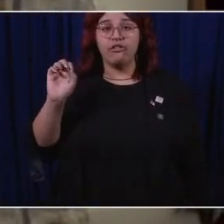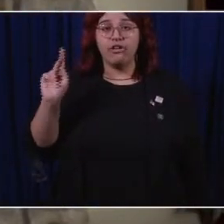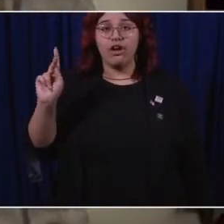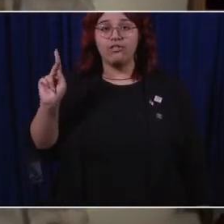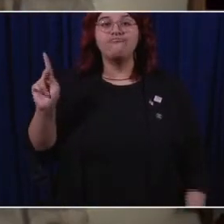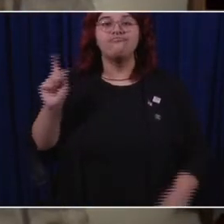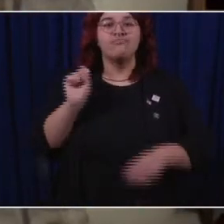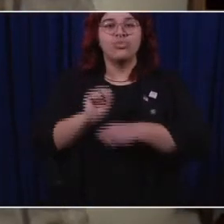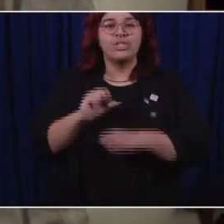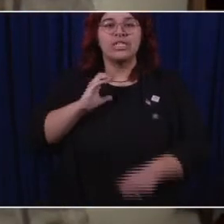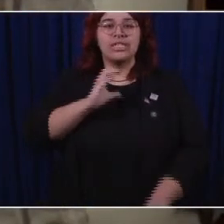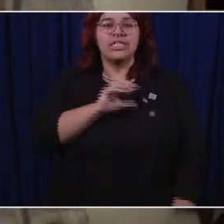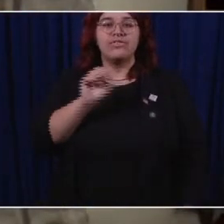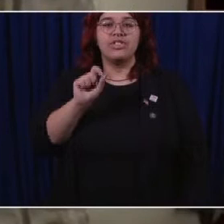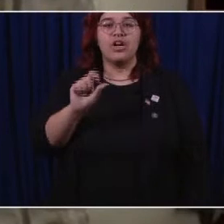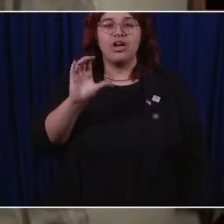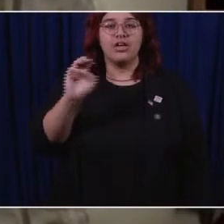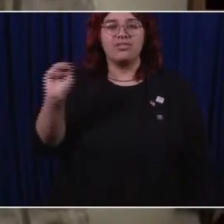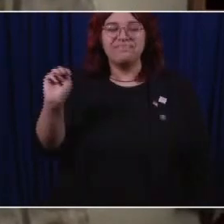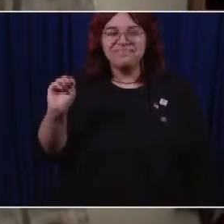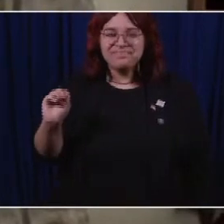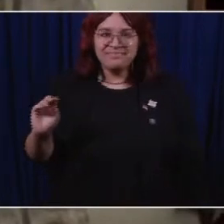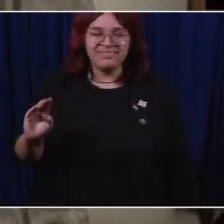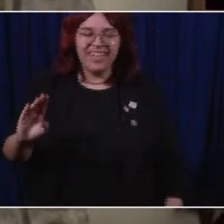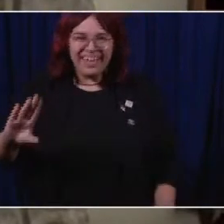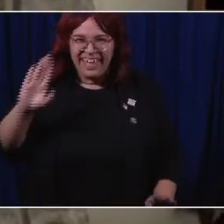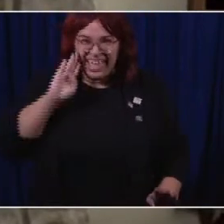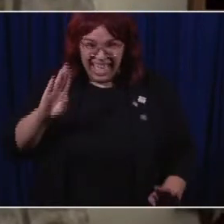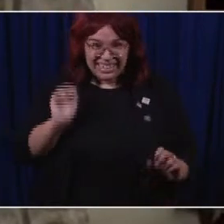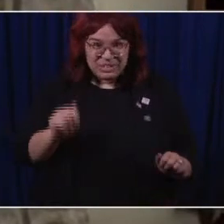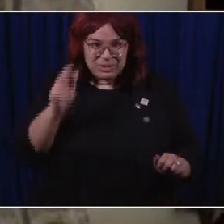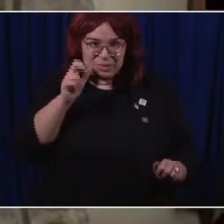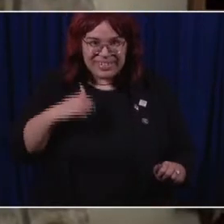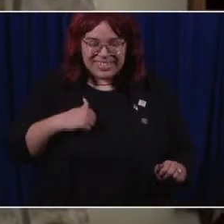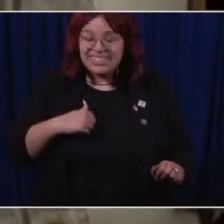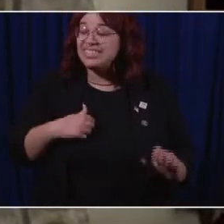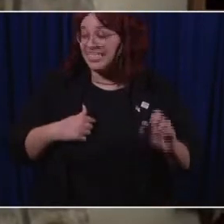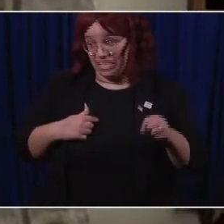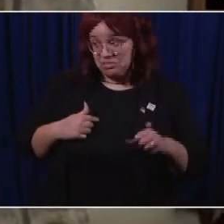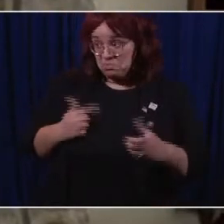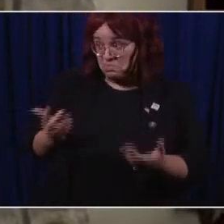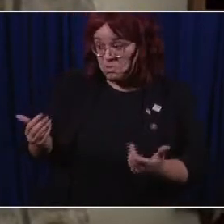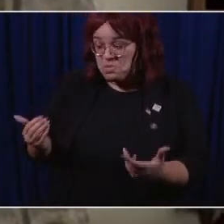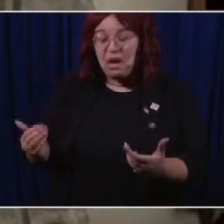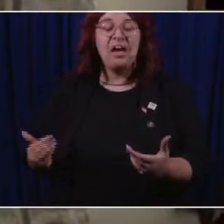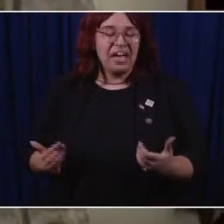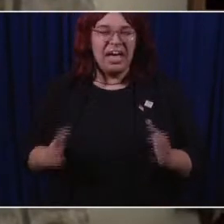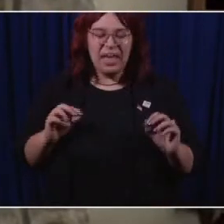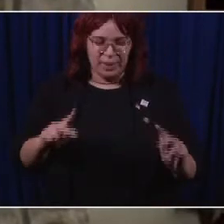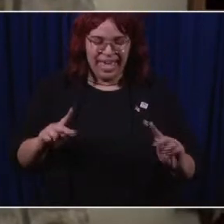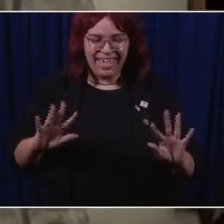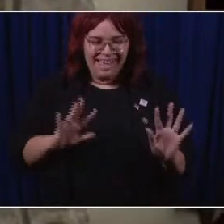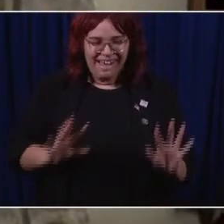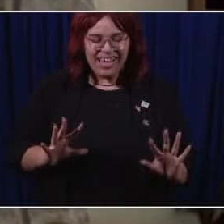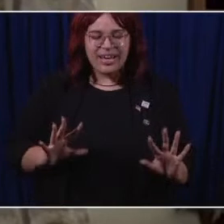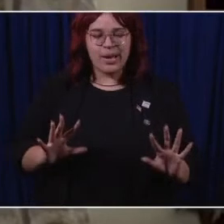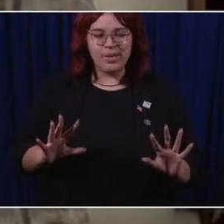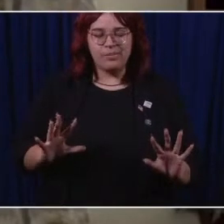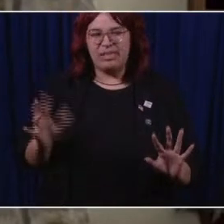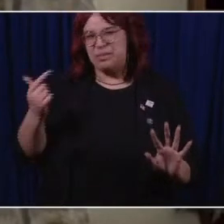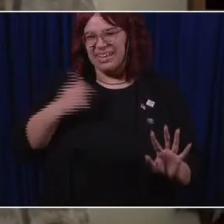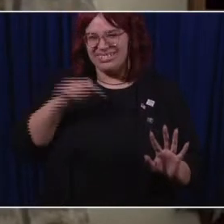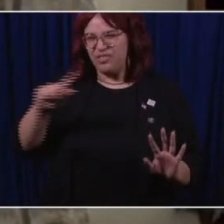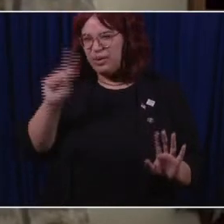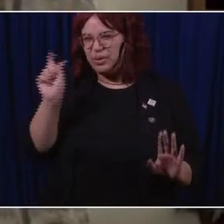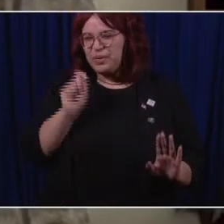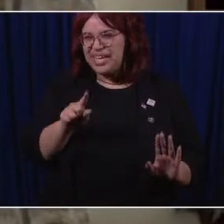Hi, Laura. Hi, can you hear me? I can Okay. indeed. Okay. Just a question